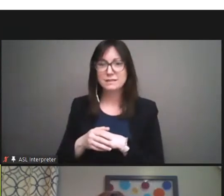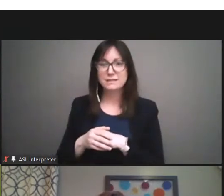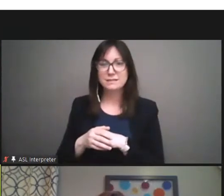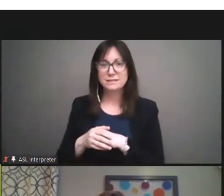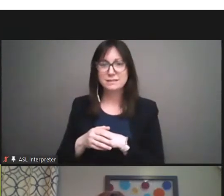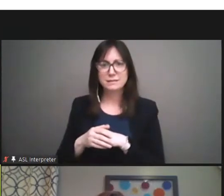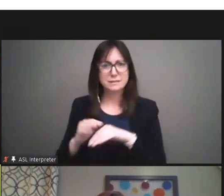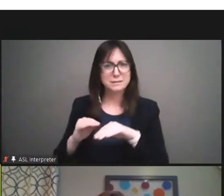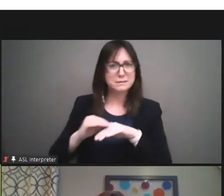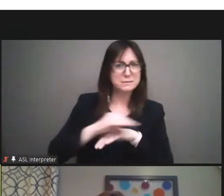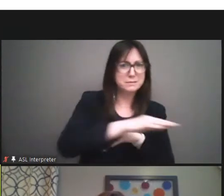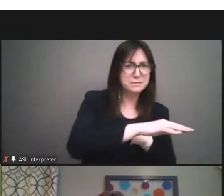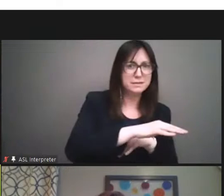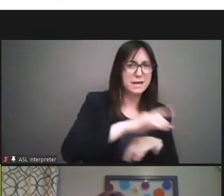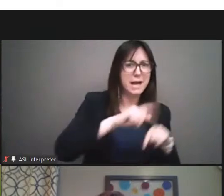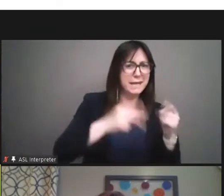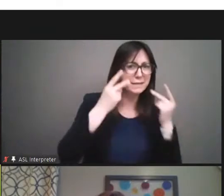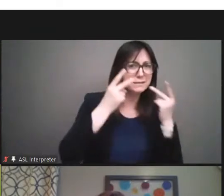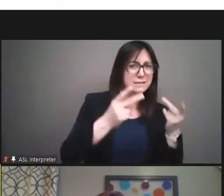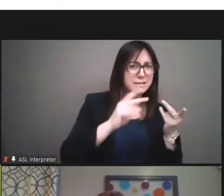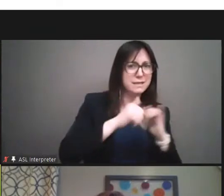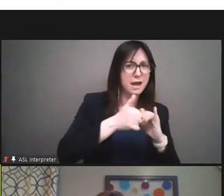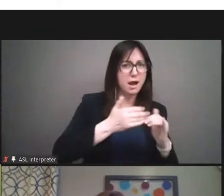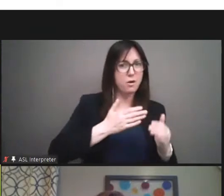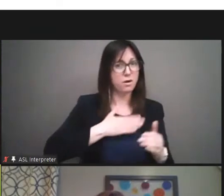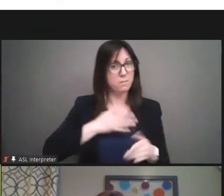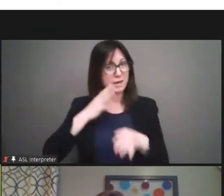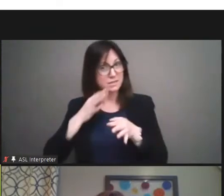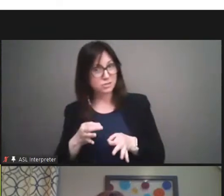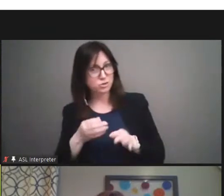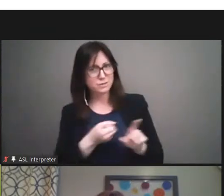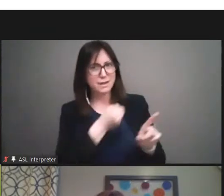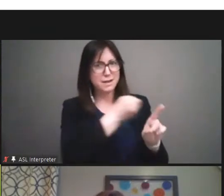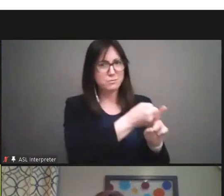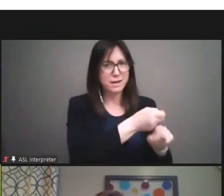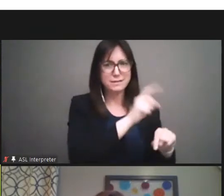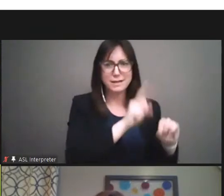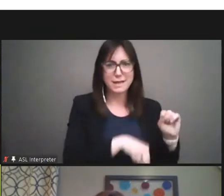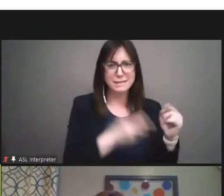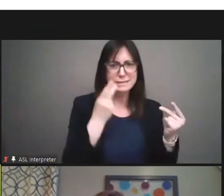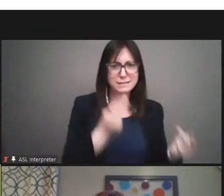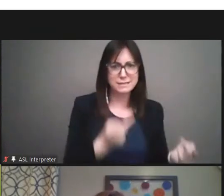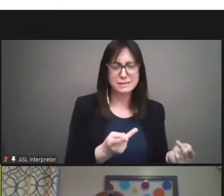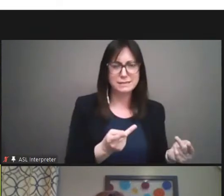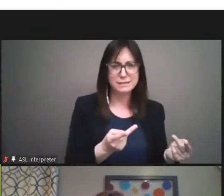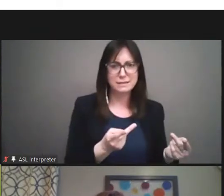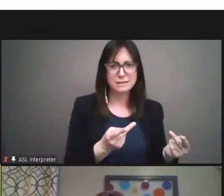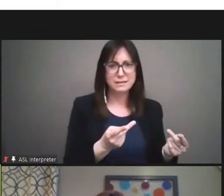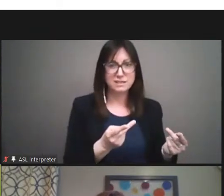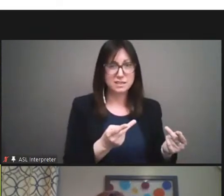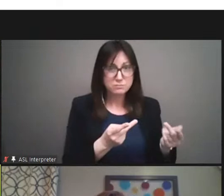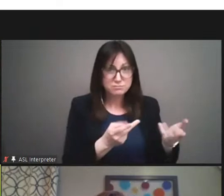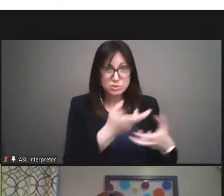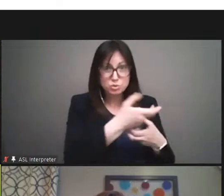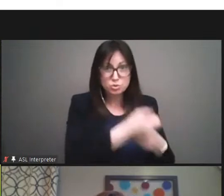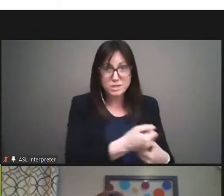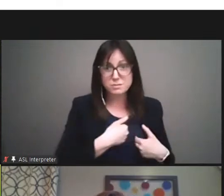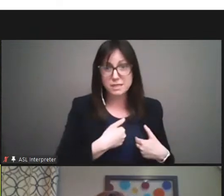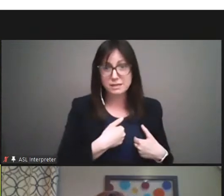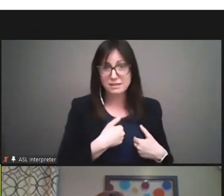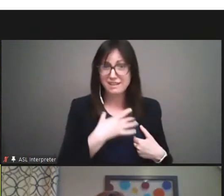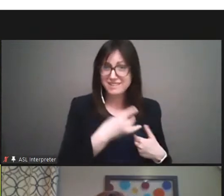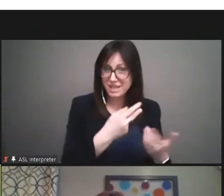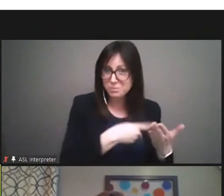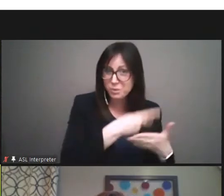or be in a place to really feel that trust, right? You're just,